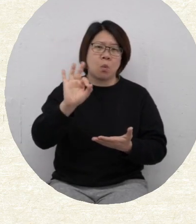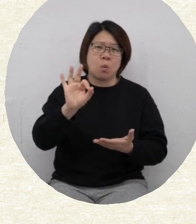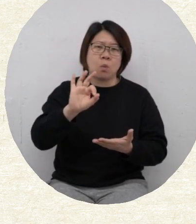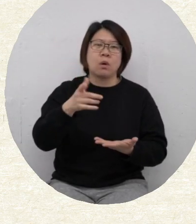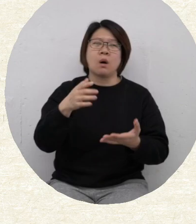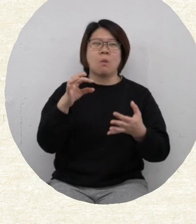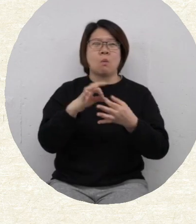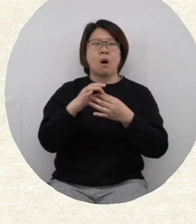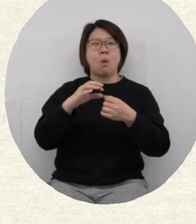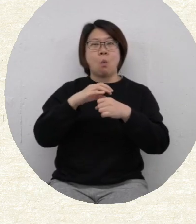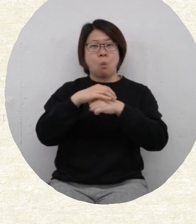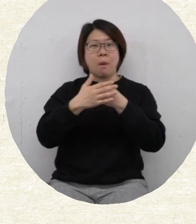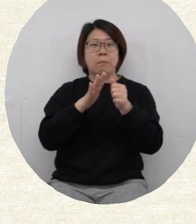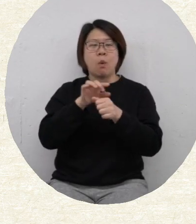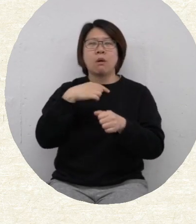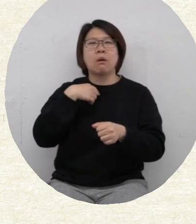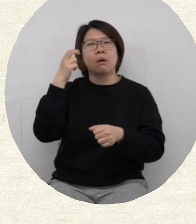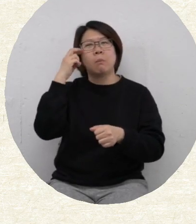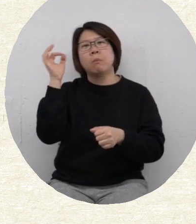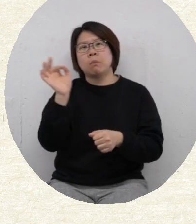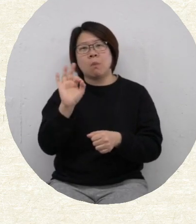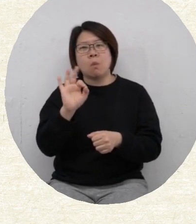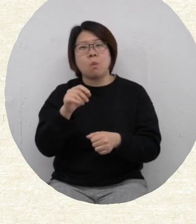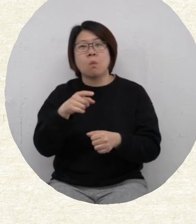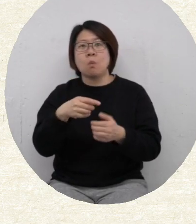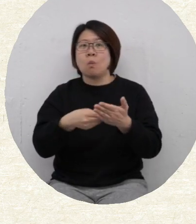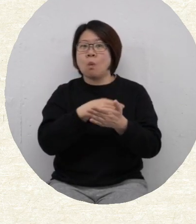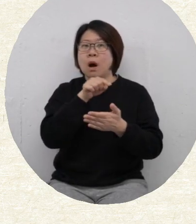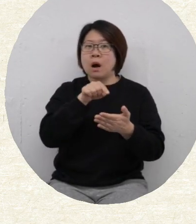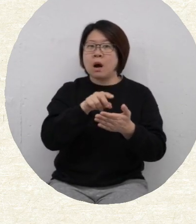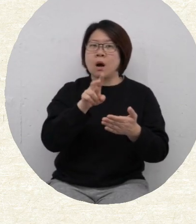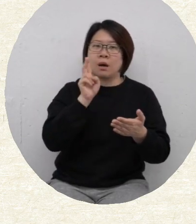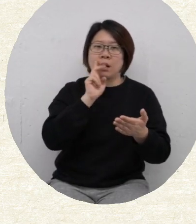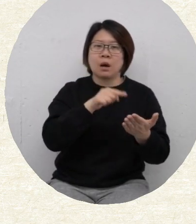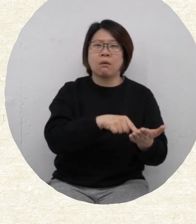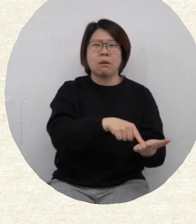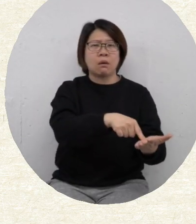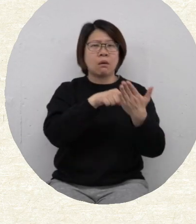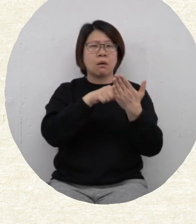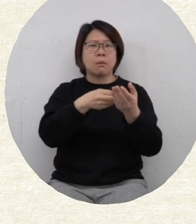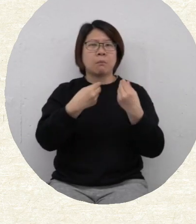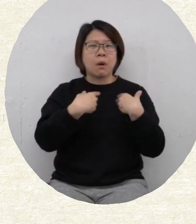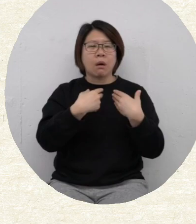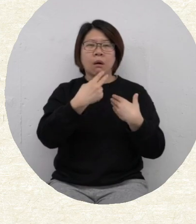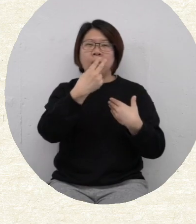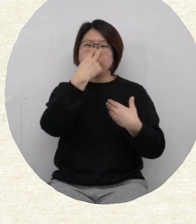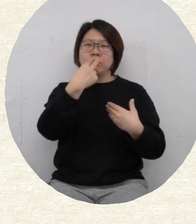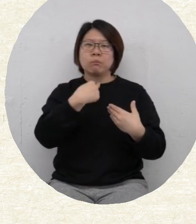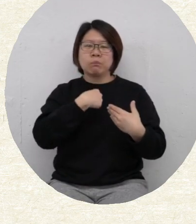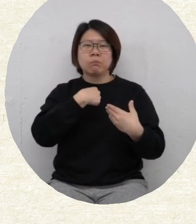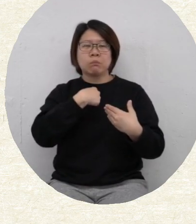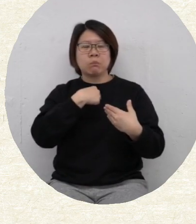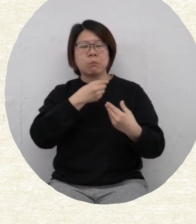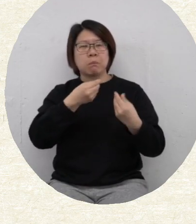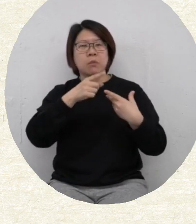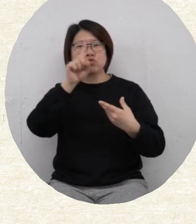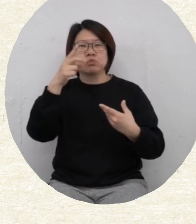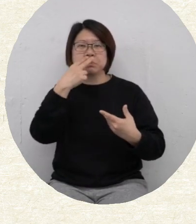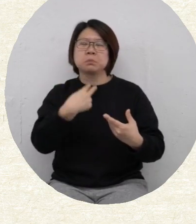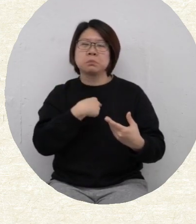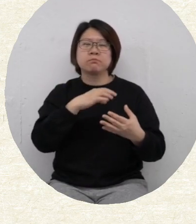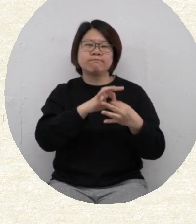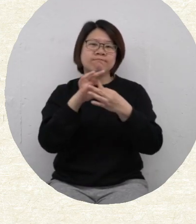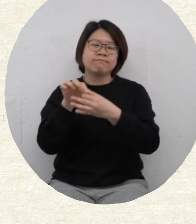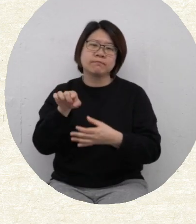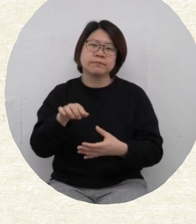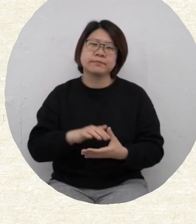also about environment, not because necessarily that's where I started, I didn't necessarily start